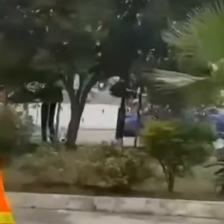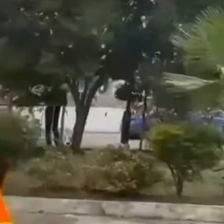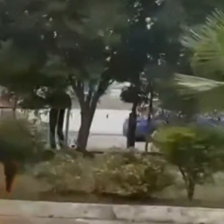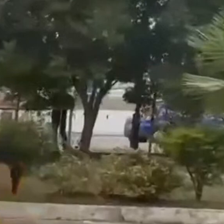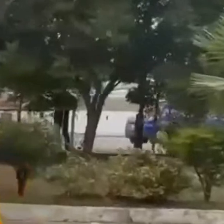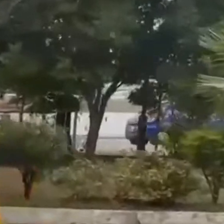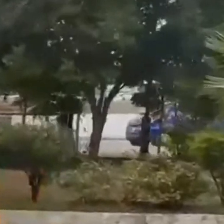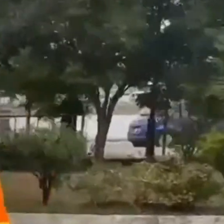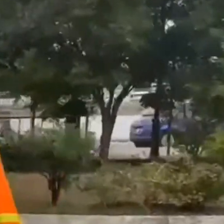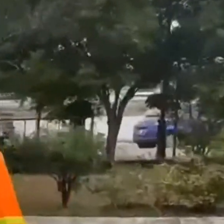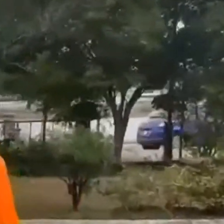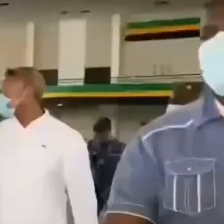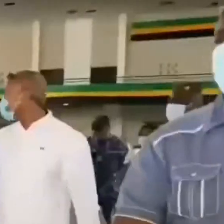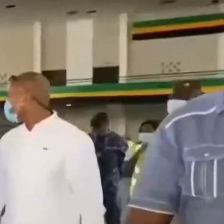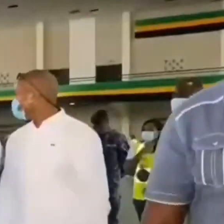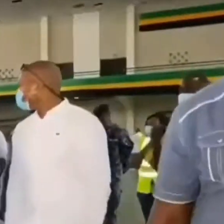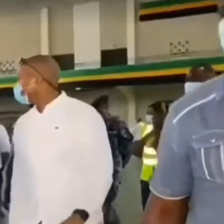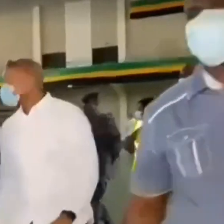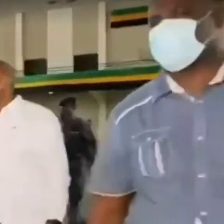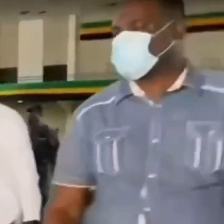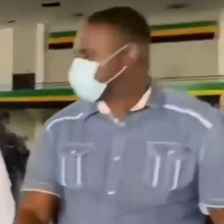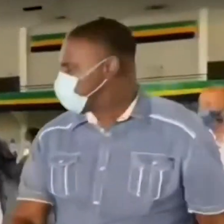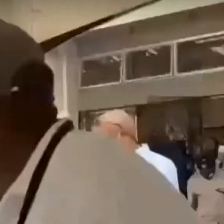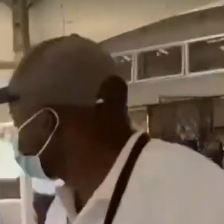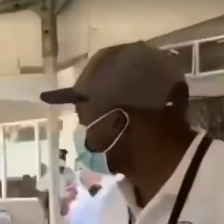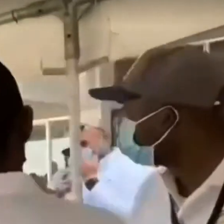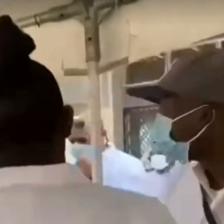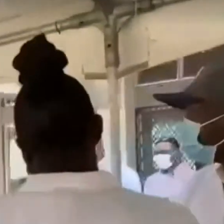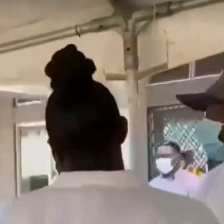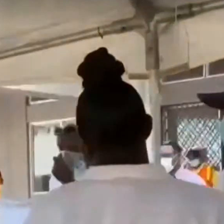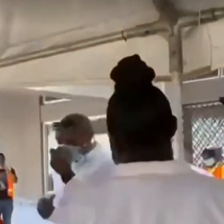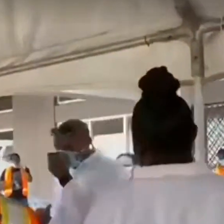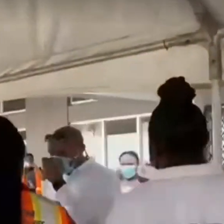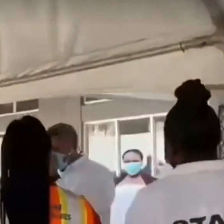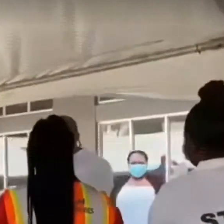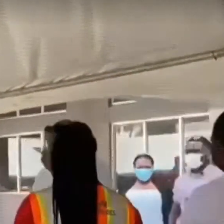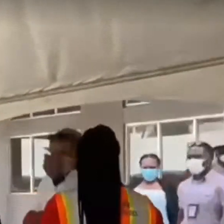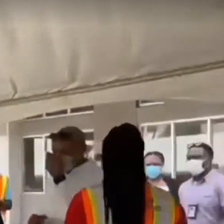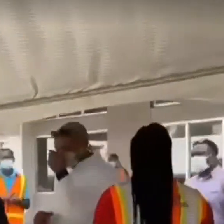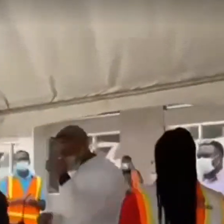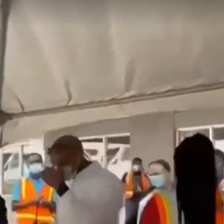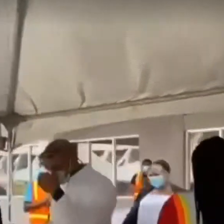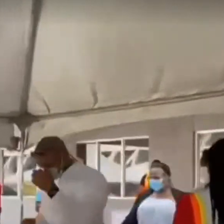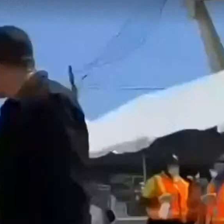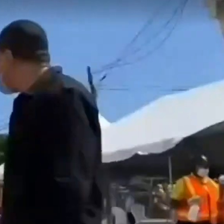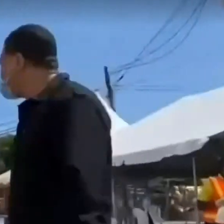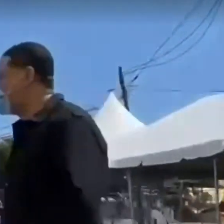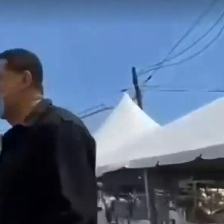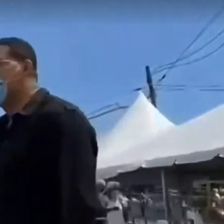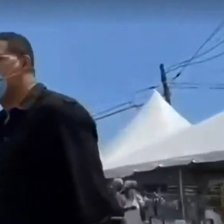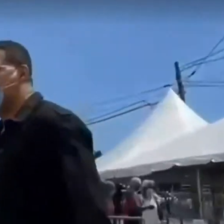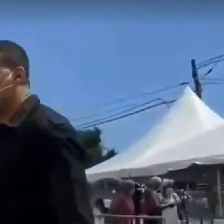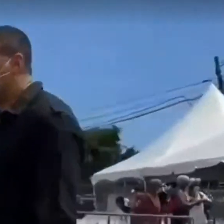joy. Thank you for pain. It's a beautiful day.